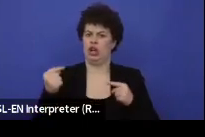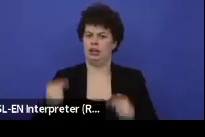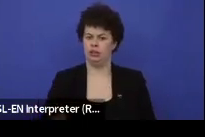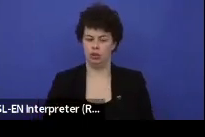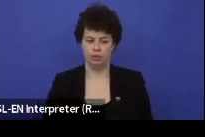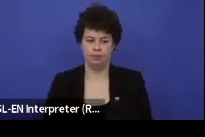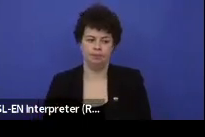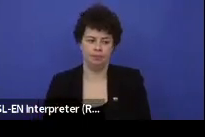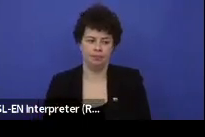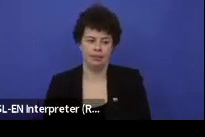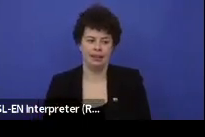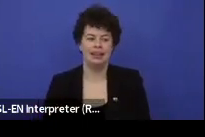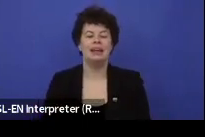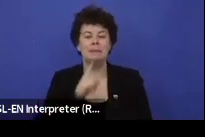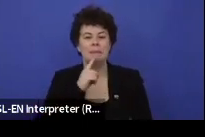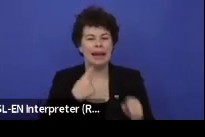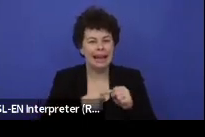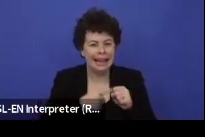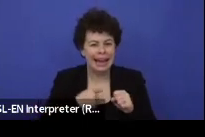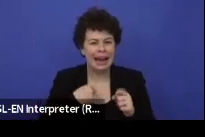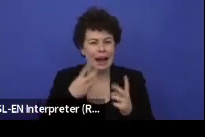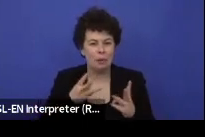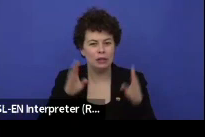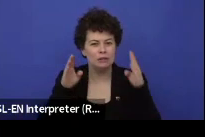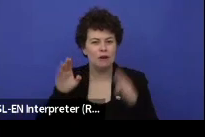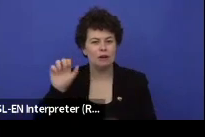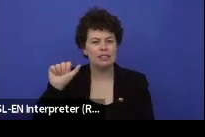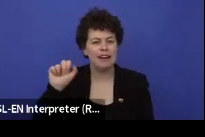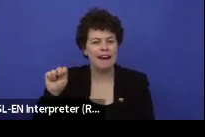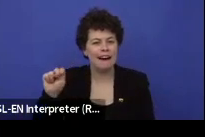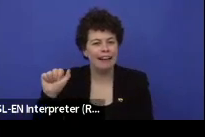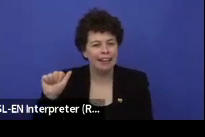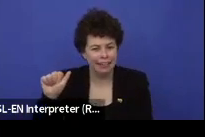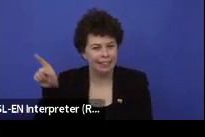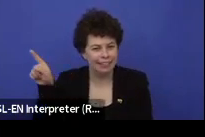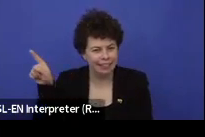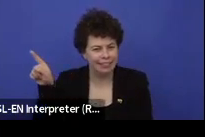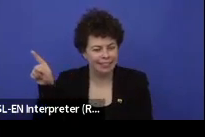But again, I come back to Anna again, and she was saying, you know,